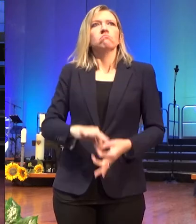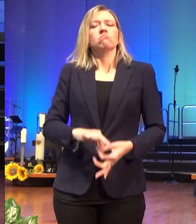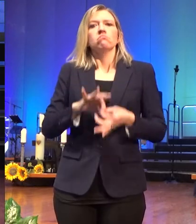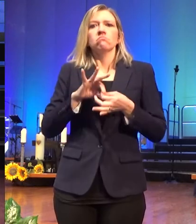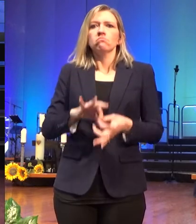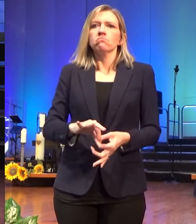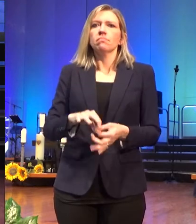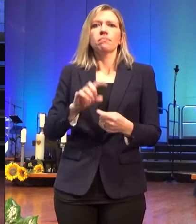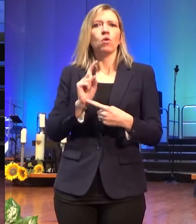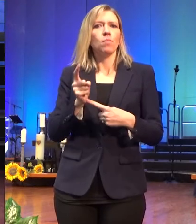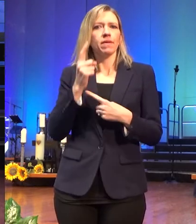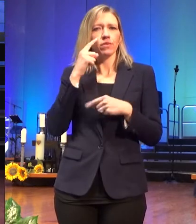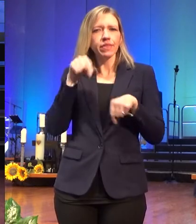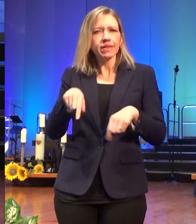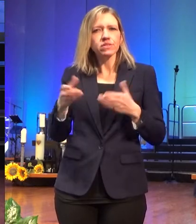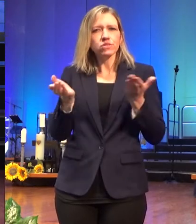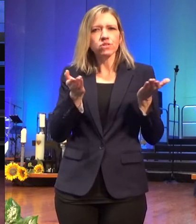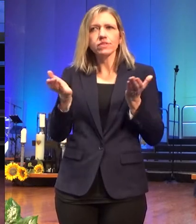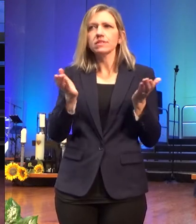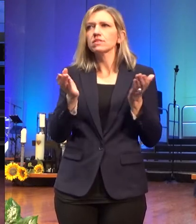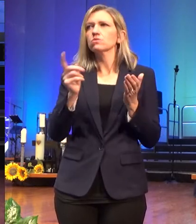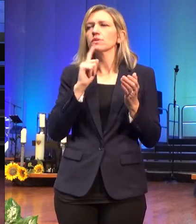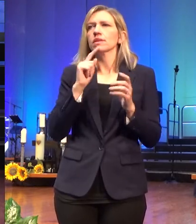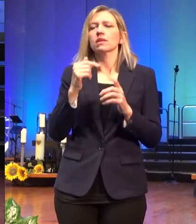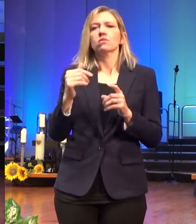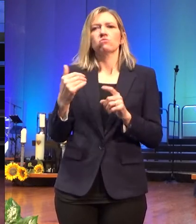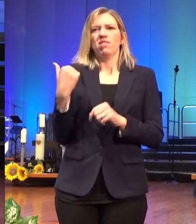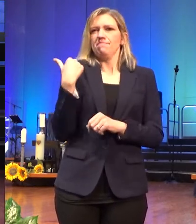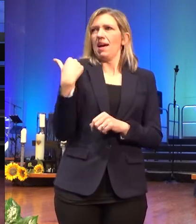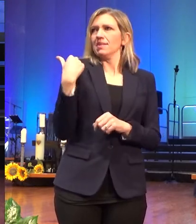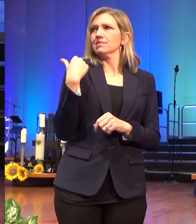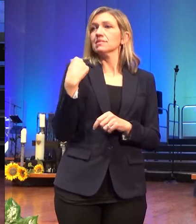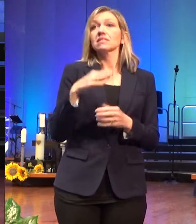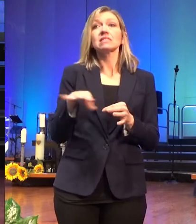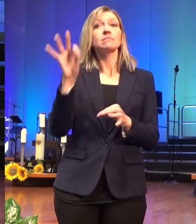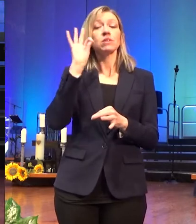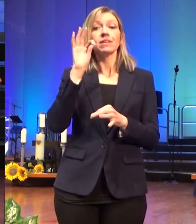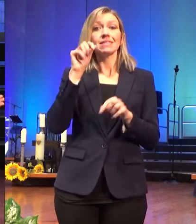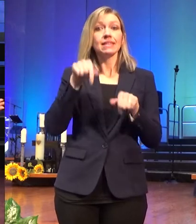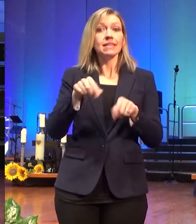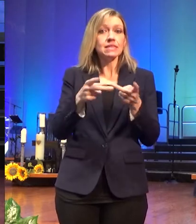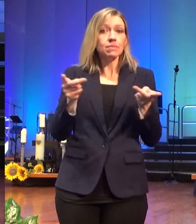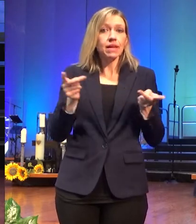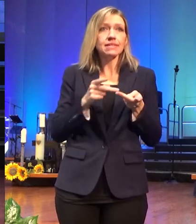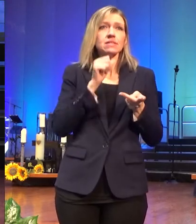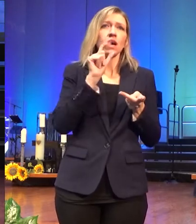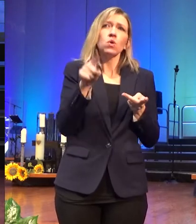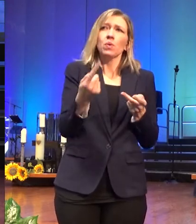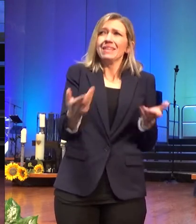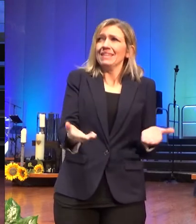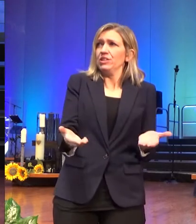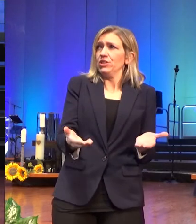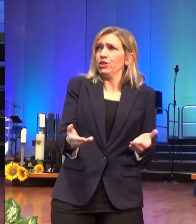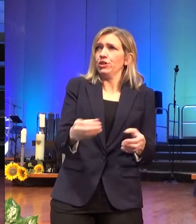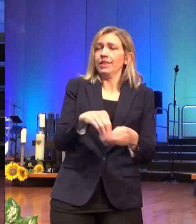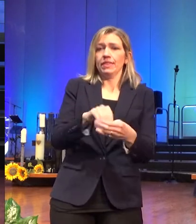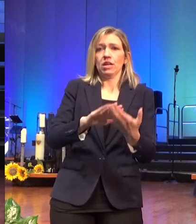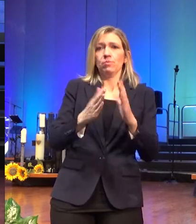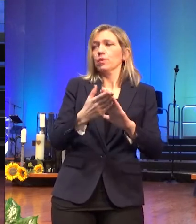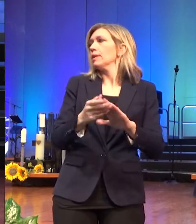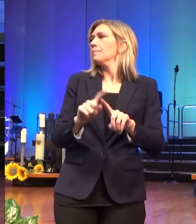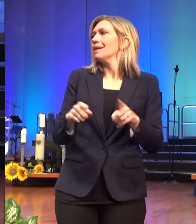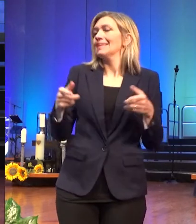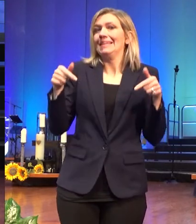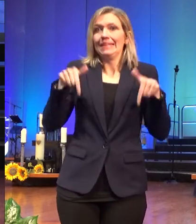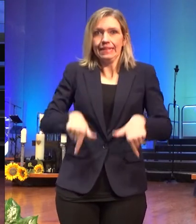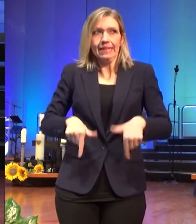of the whole service, to remind ourselves that spirit's in this place, not only here in this community, but right here. It's